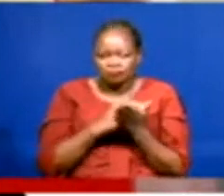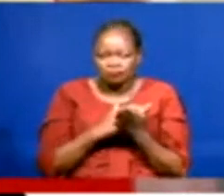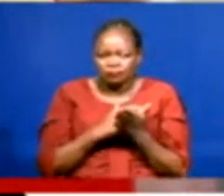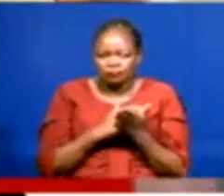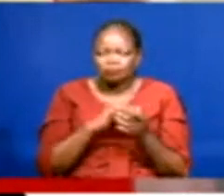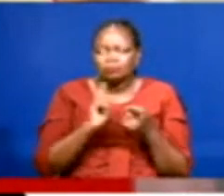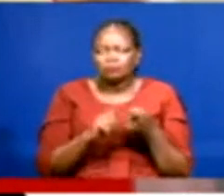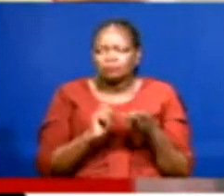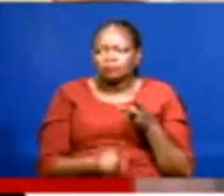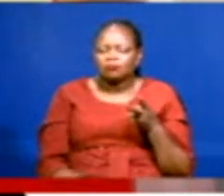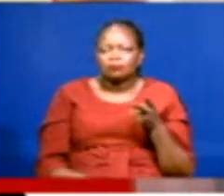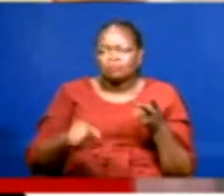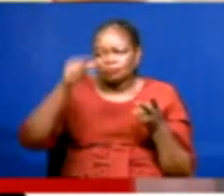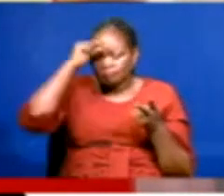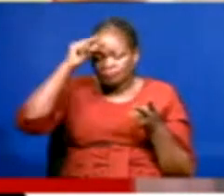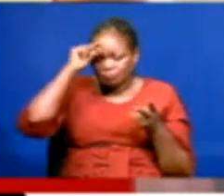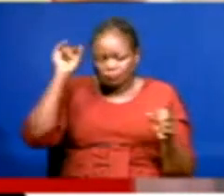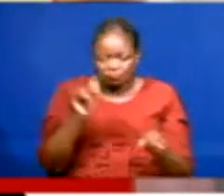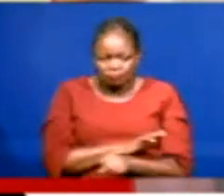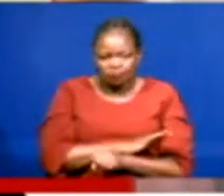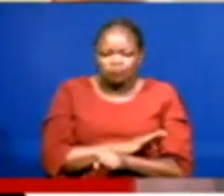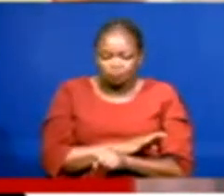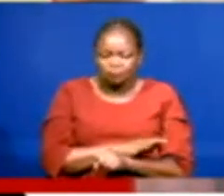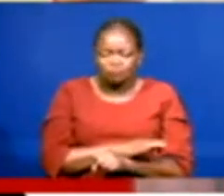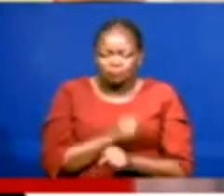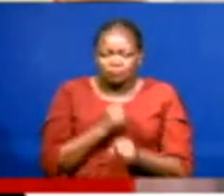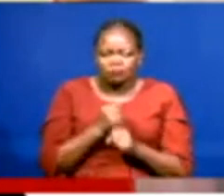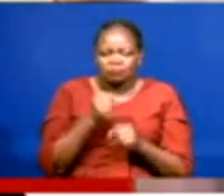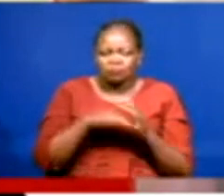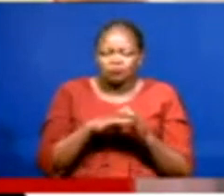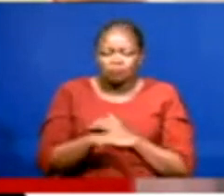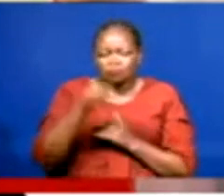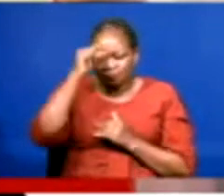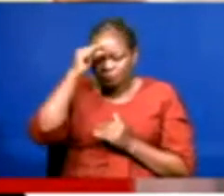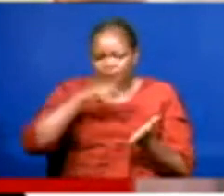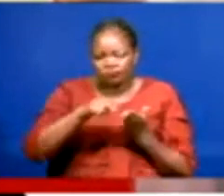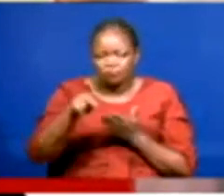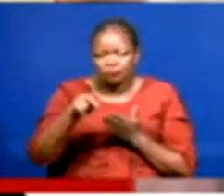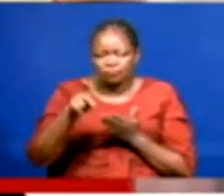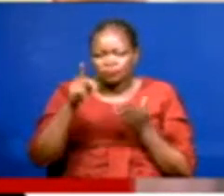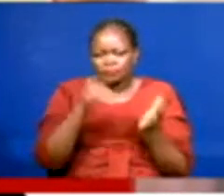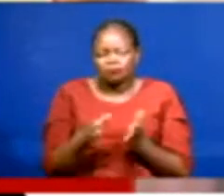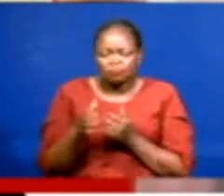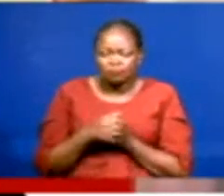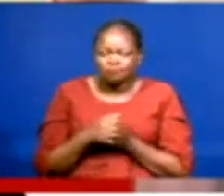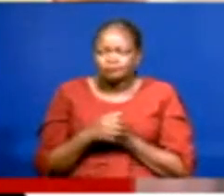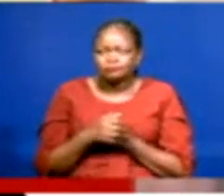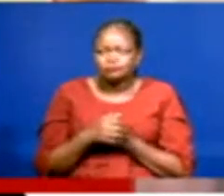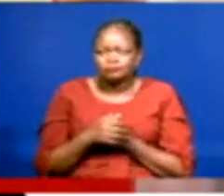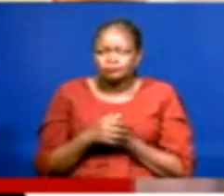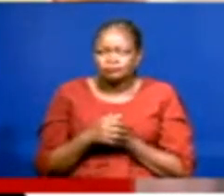Second, the government is fully enforcing the access to government procurement opportunities,